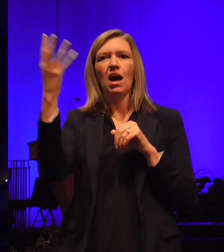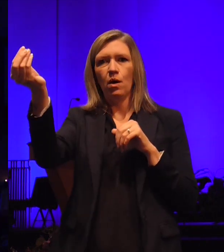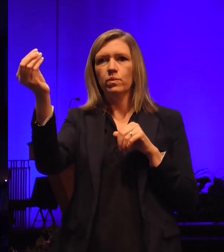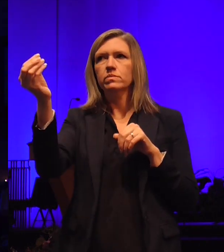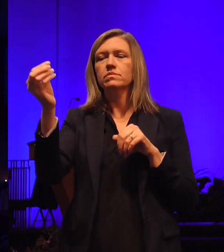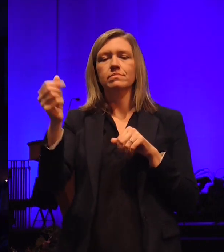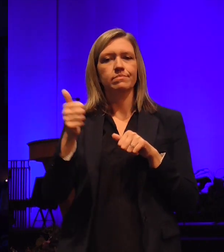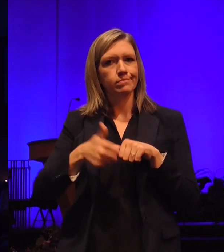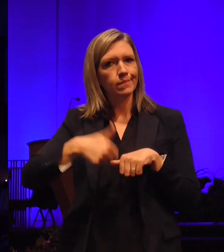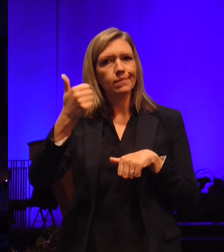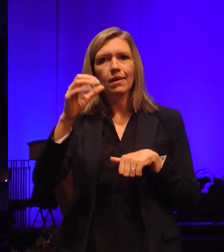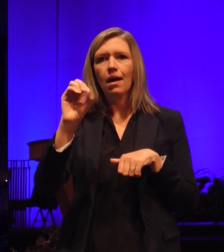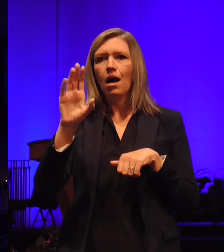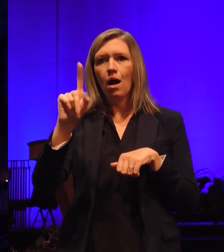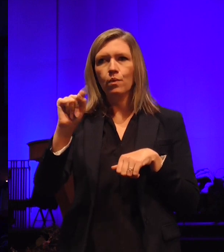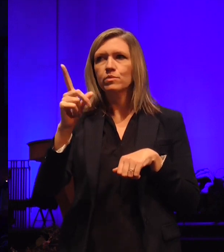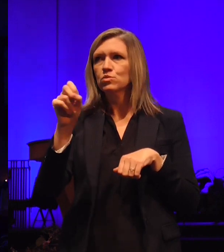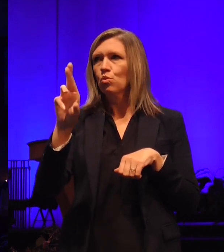Get outdoors.